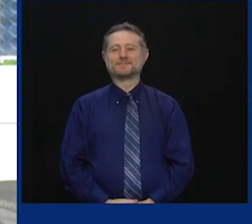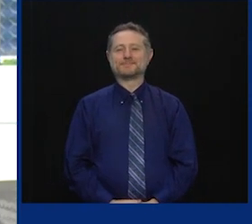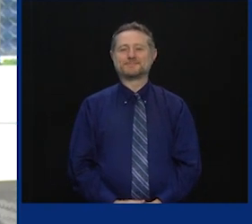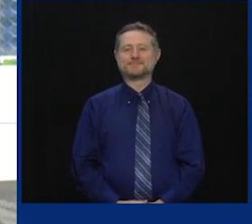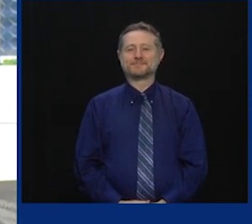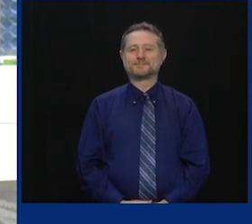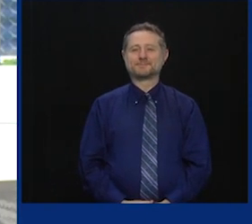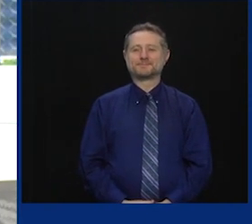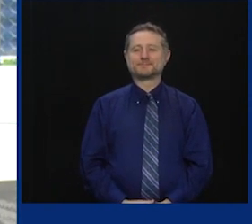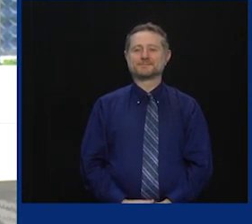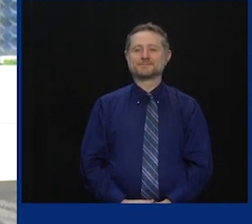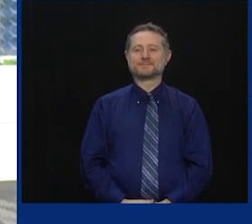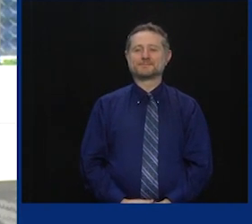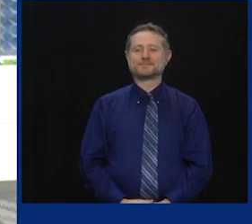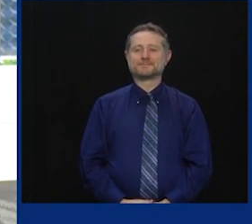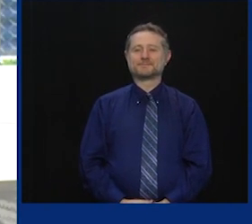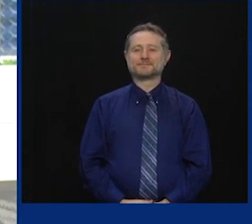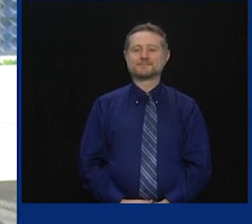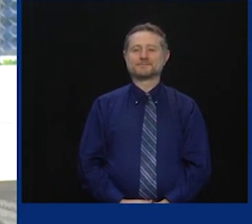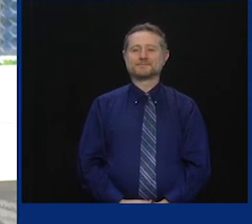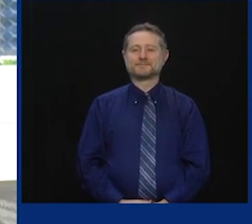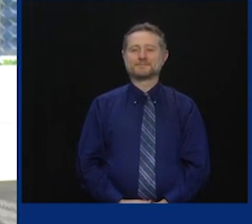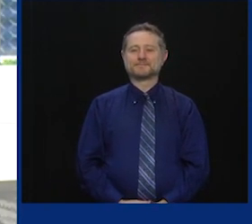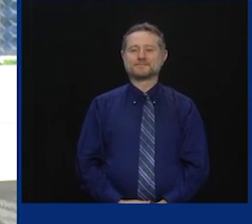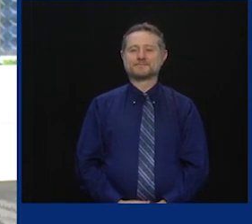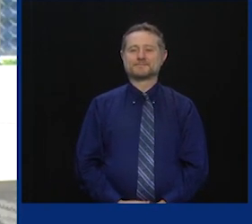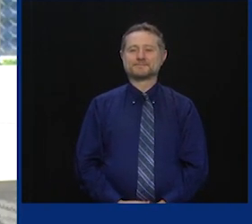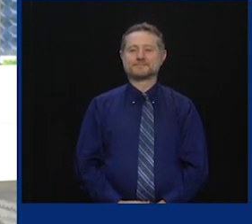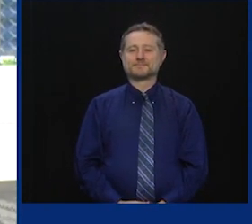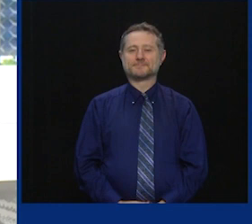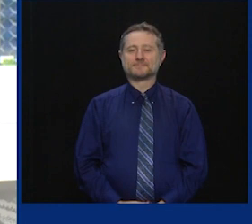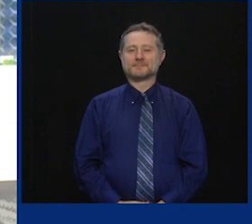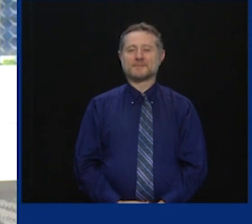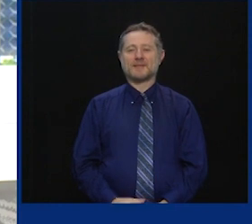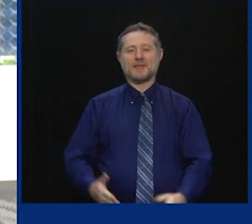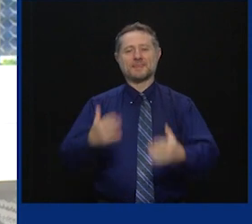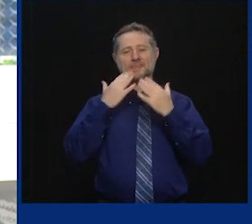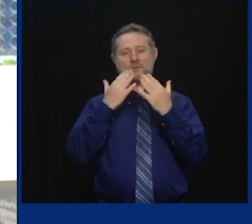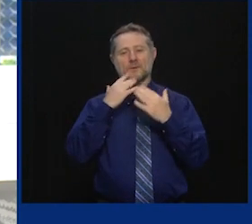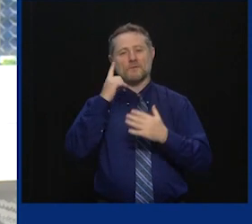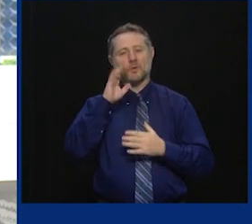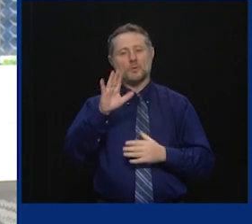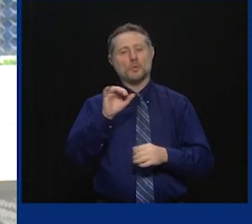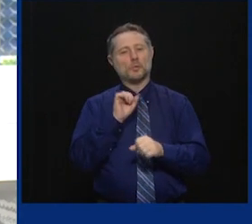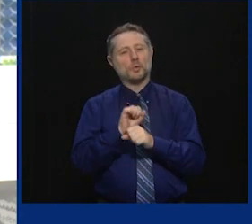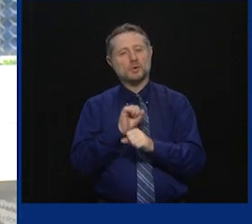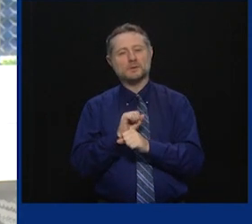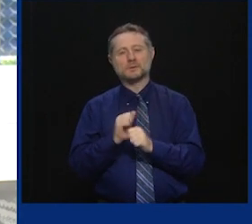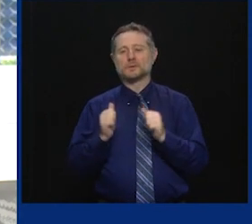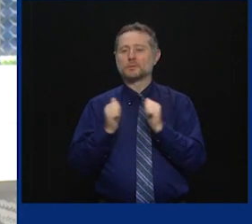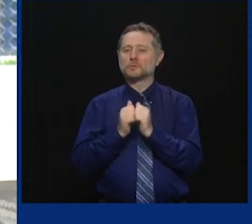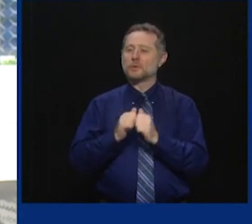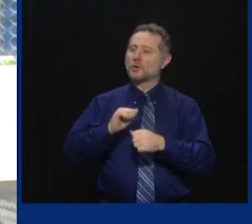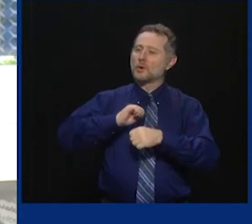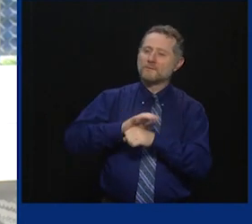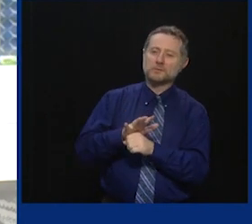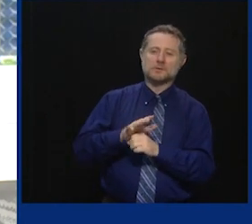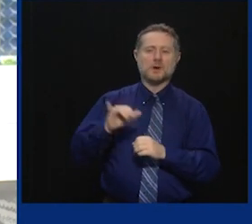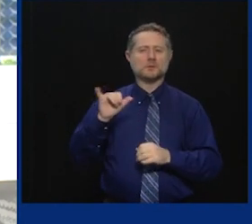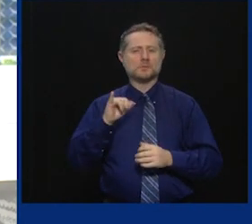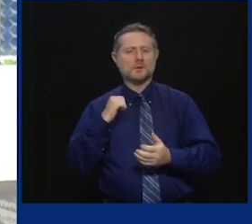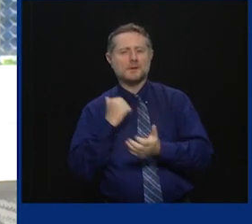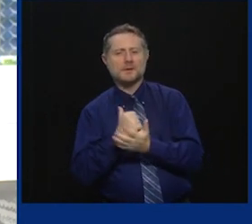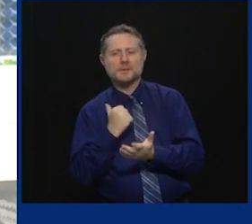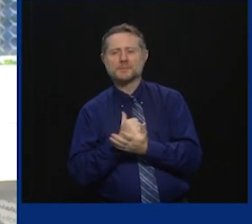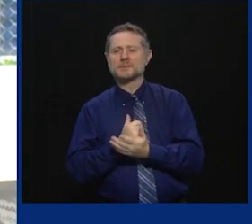I would be remiss if we didn't thank you also for your work on COVID, which really helped to inoculate